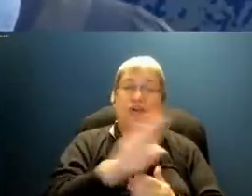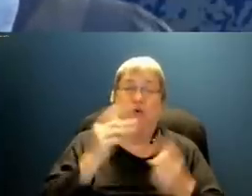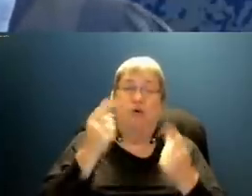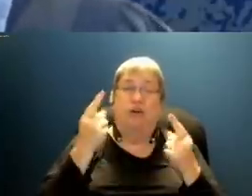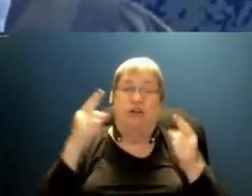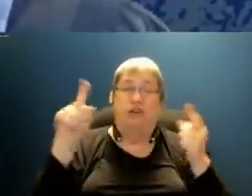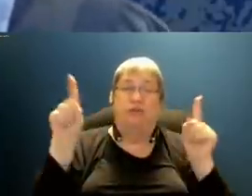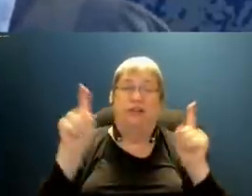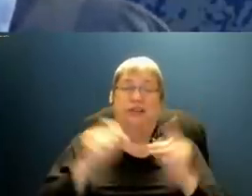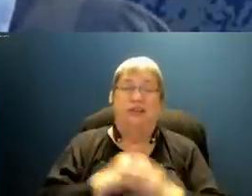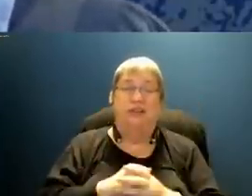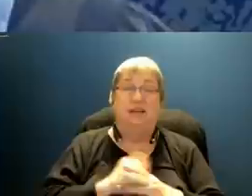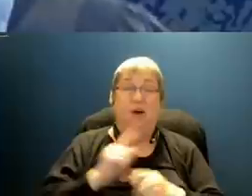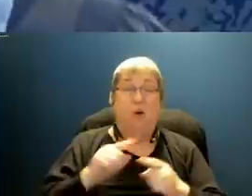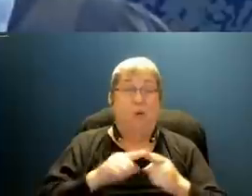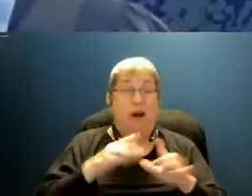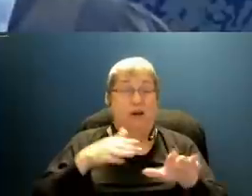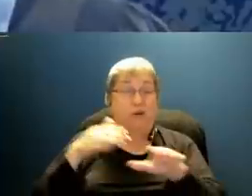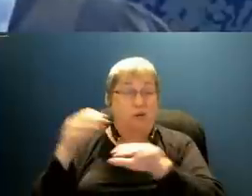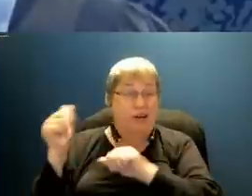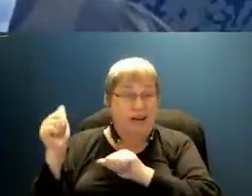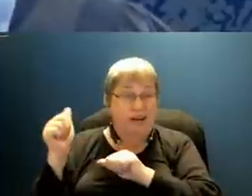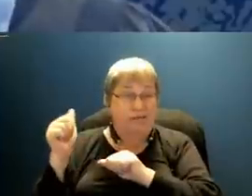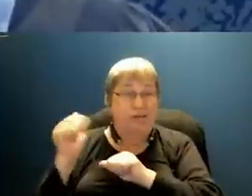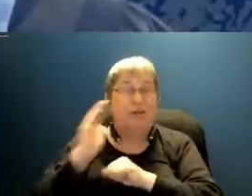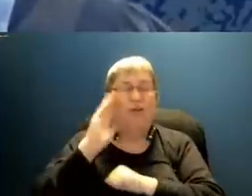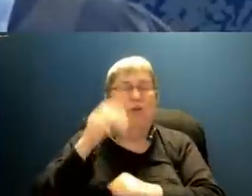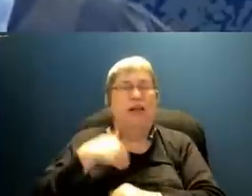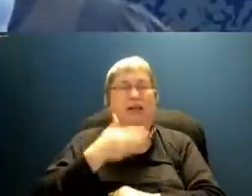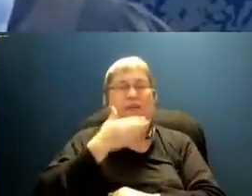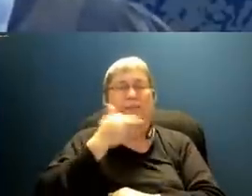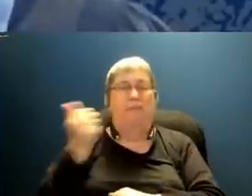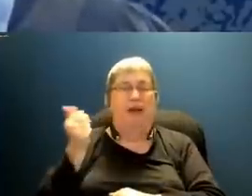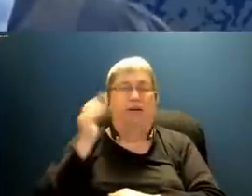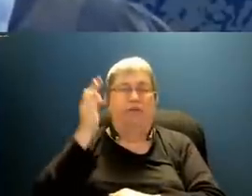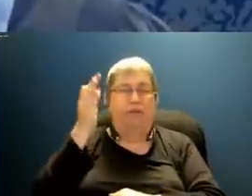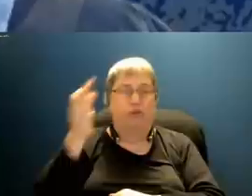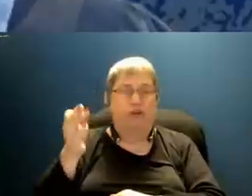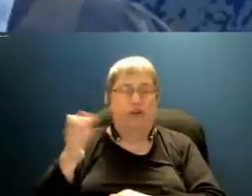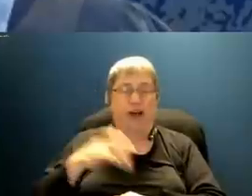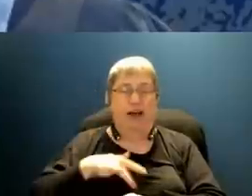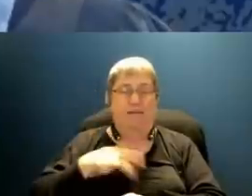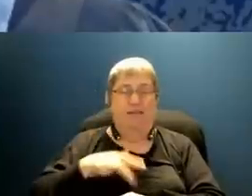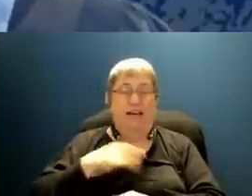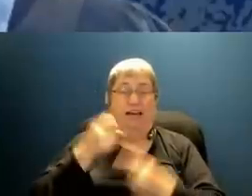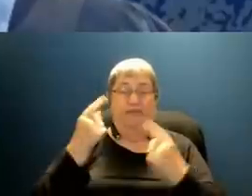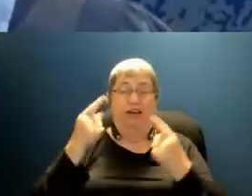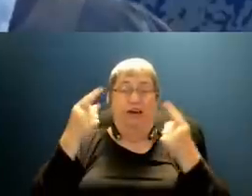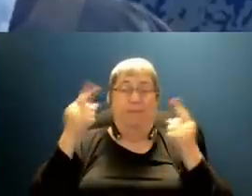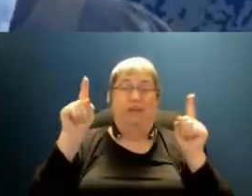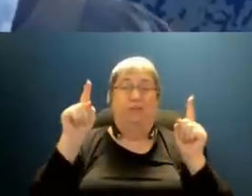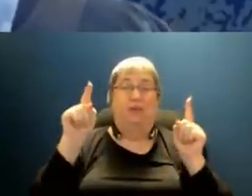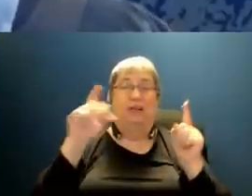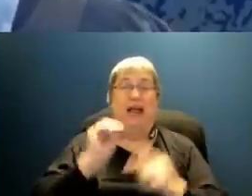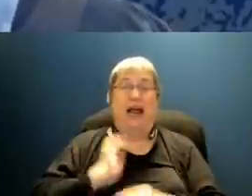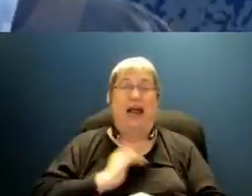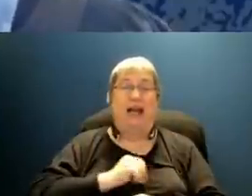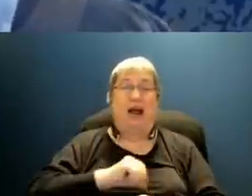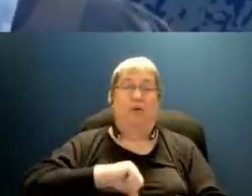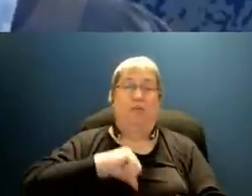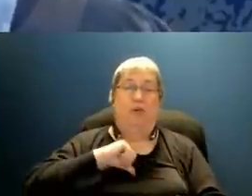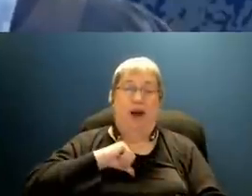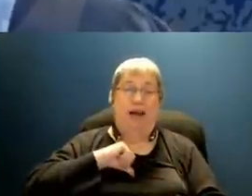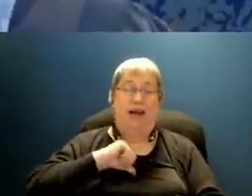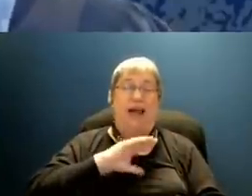You leave here with a better future ahead, a sense of accomplishment, and our pride in you, as well as our deepest